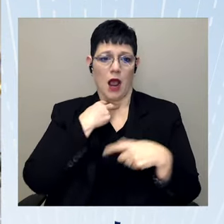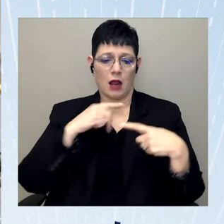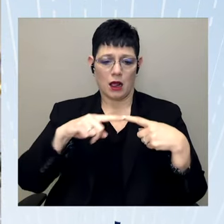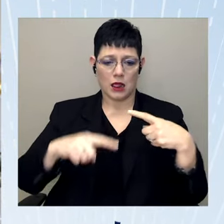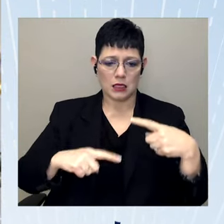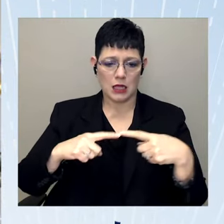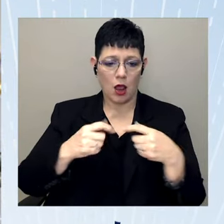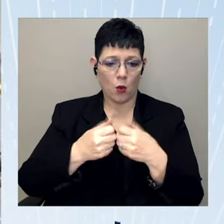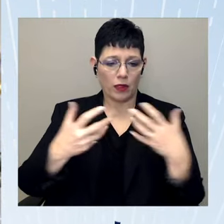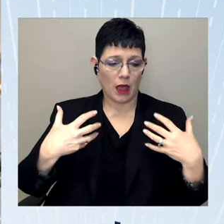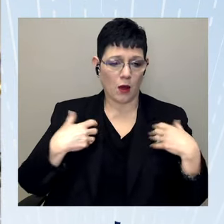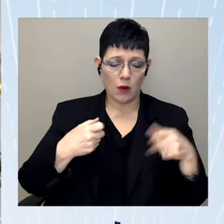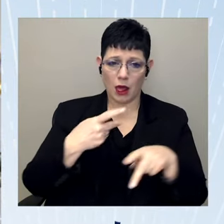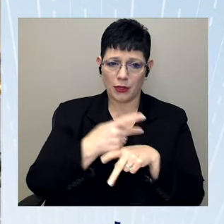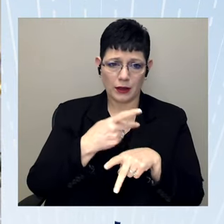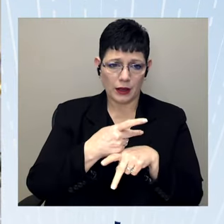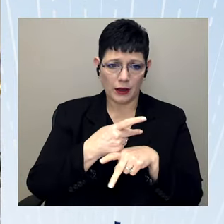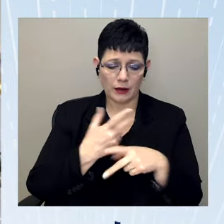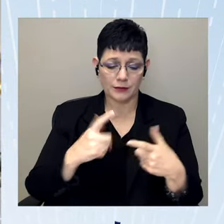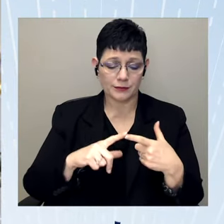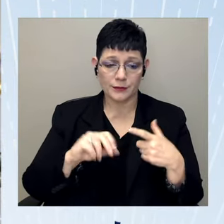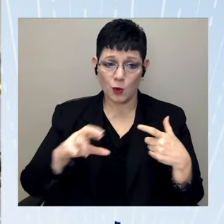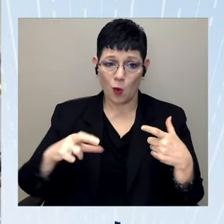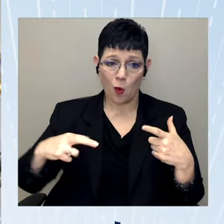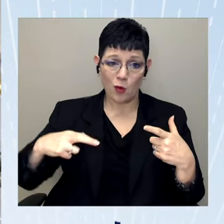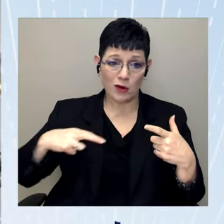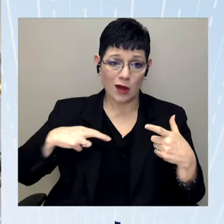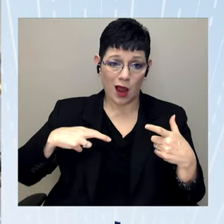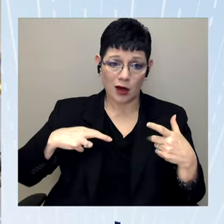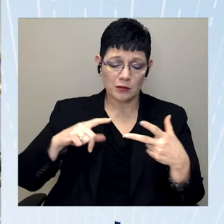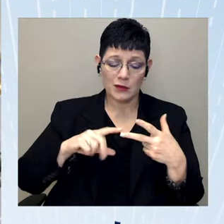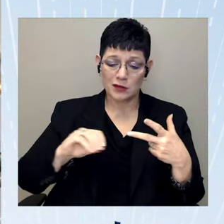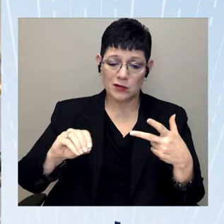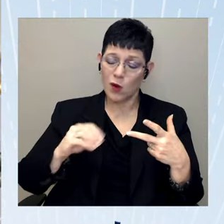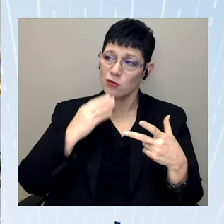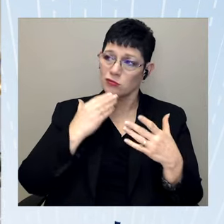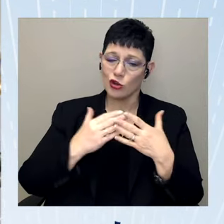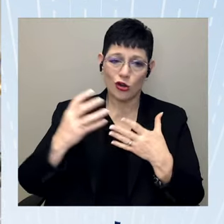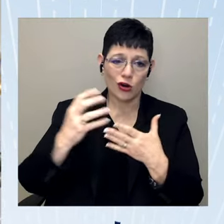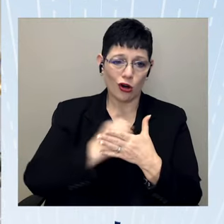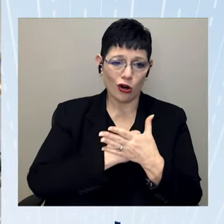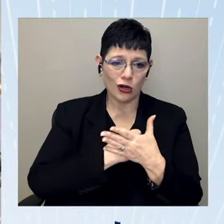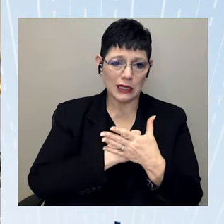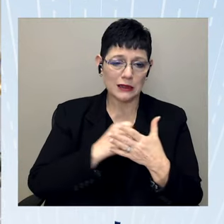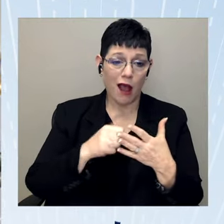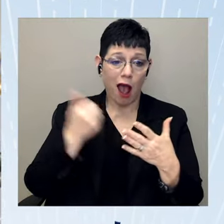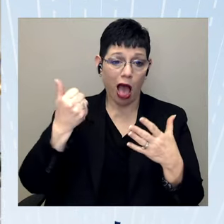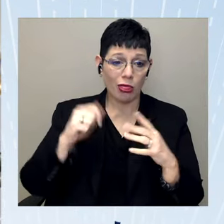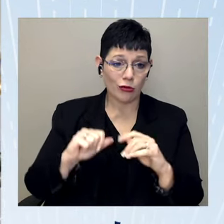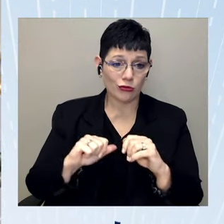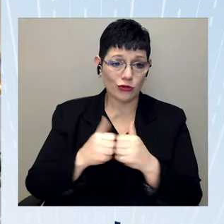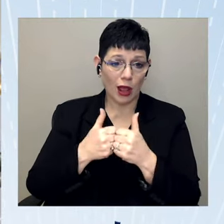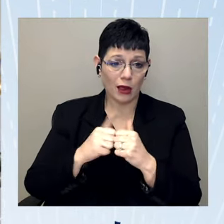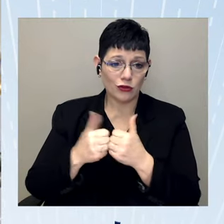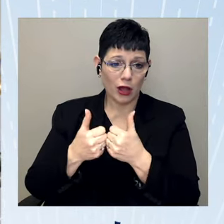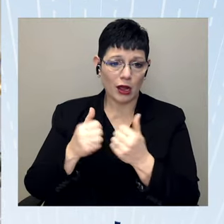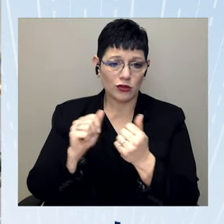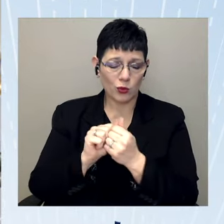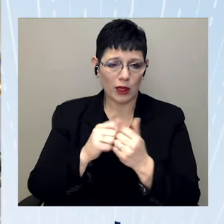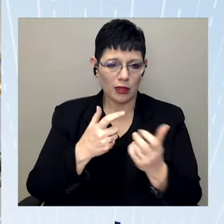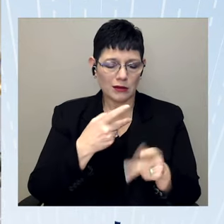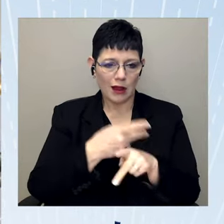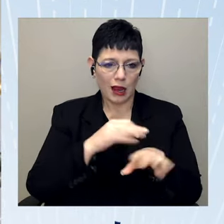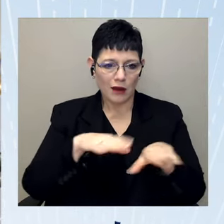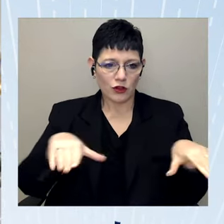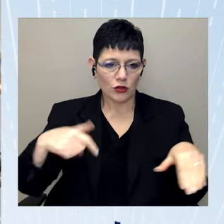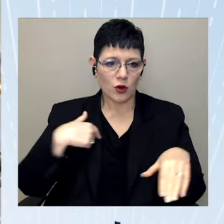care, retirement, and a living wage, and other financial challenges in child care, we fall victim